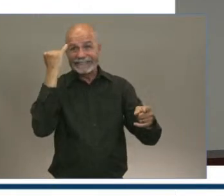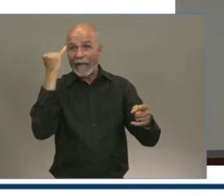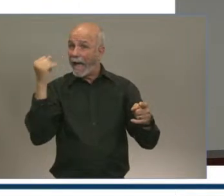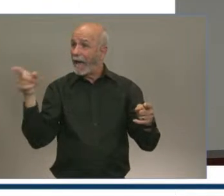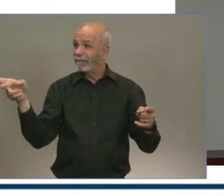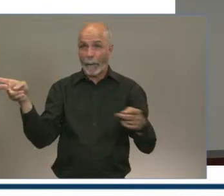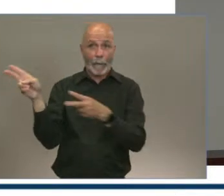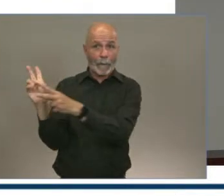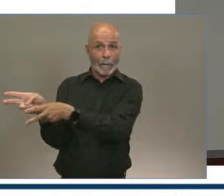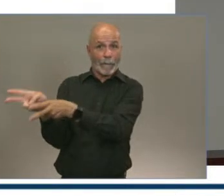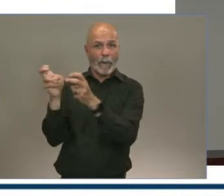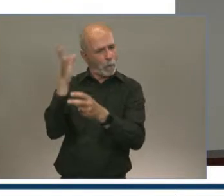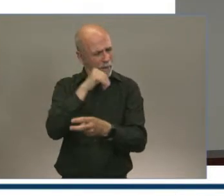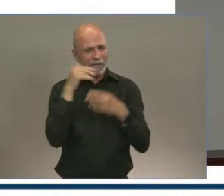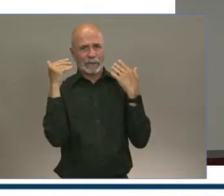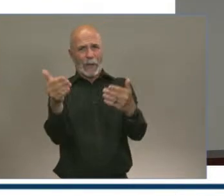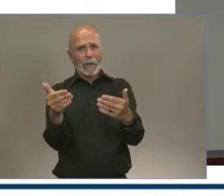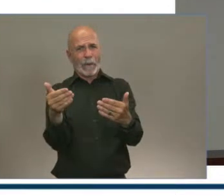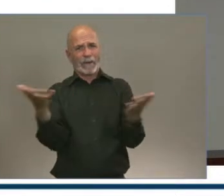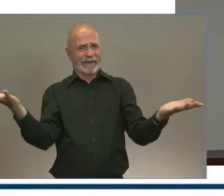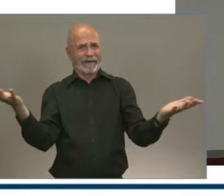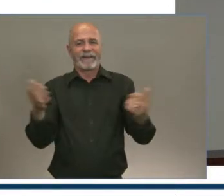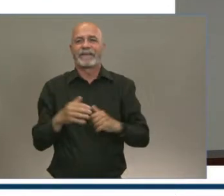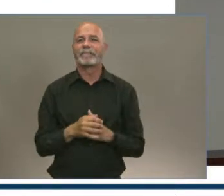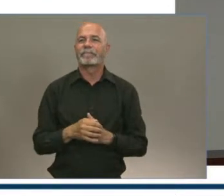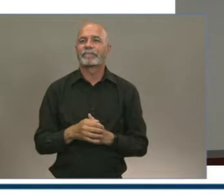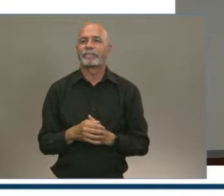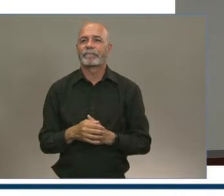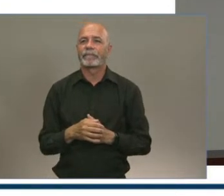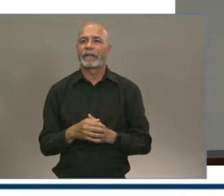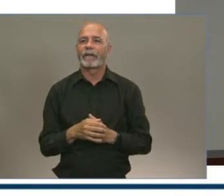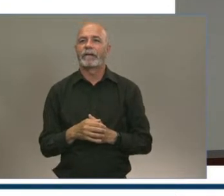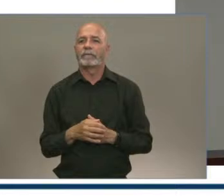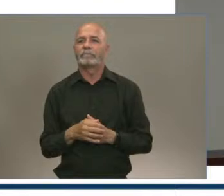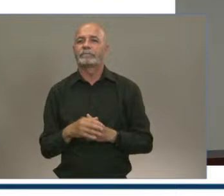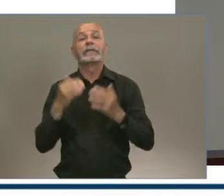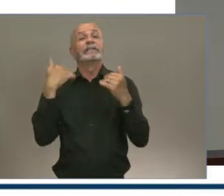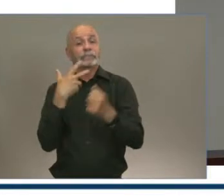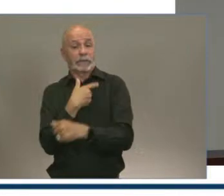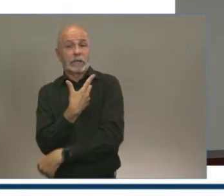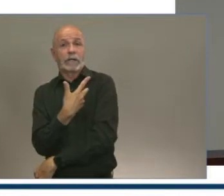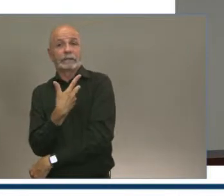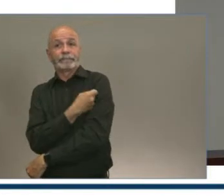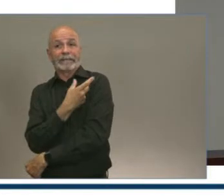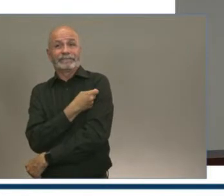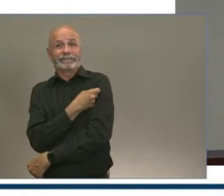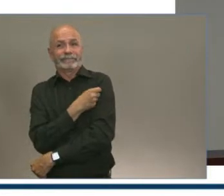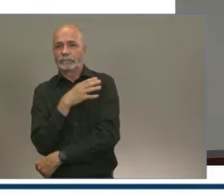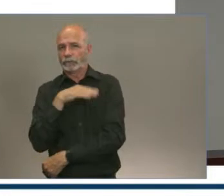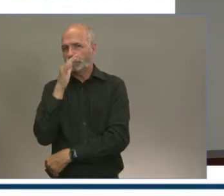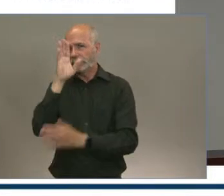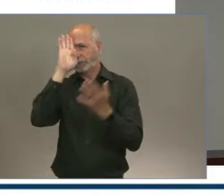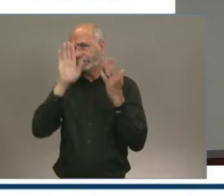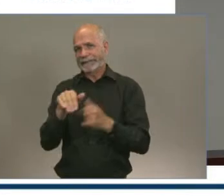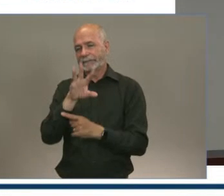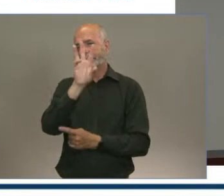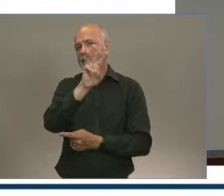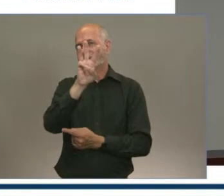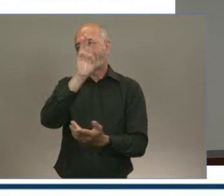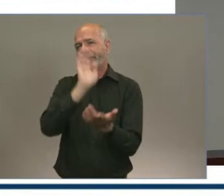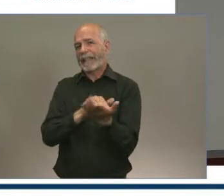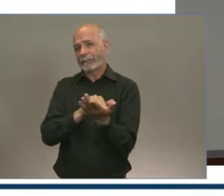Our vaccination program is making excellent progress. We are set to have 66,000 doses in arms by the end of this